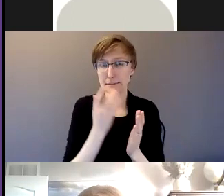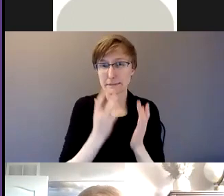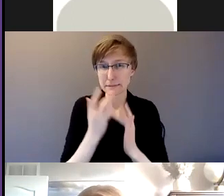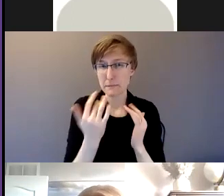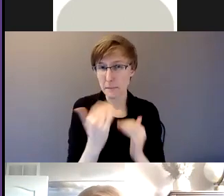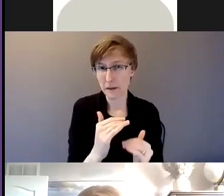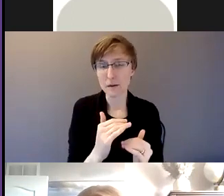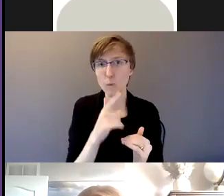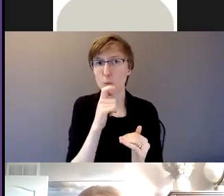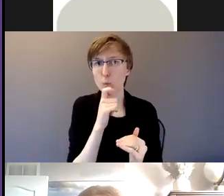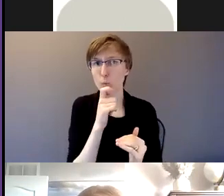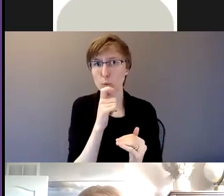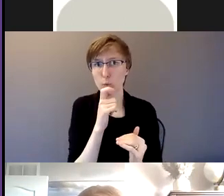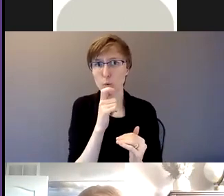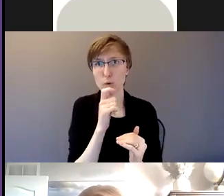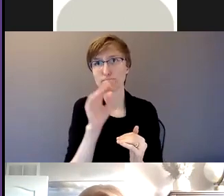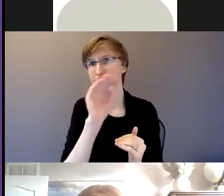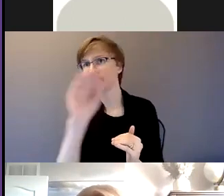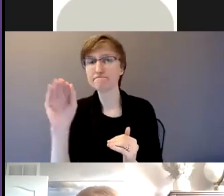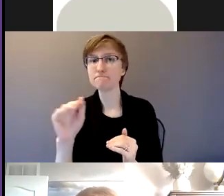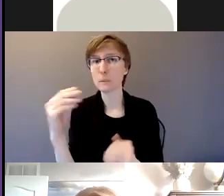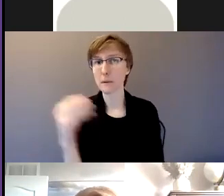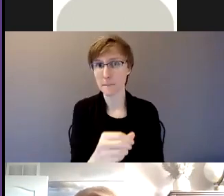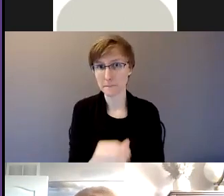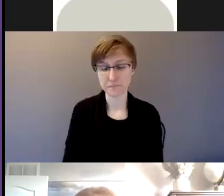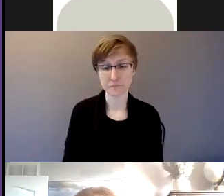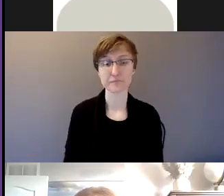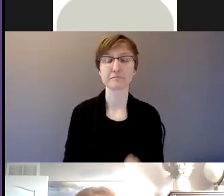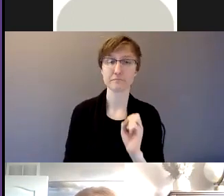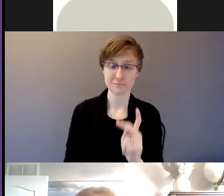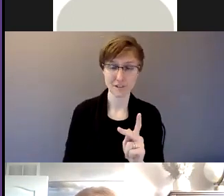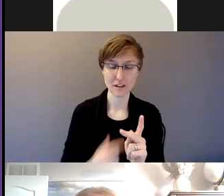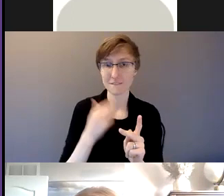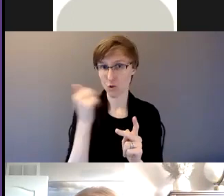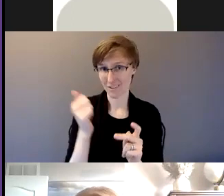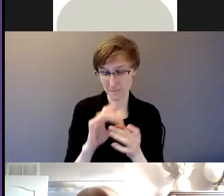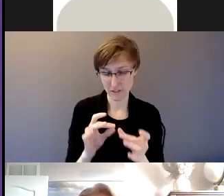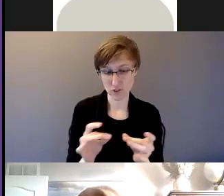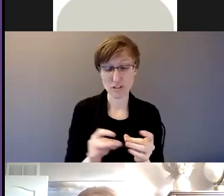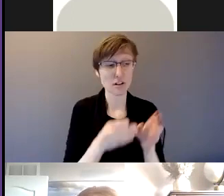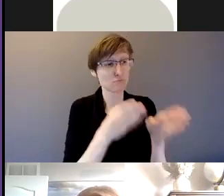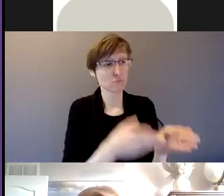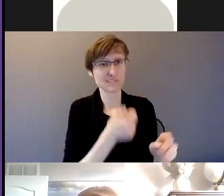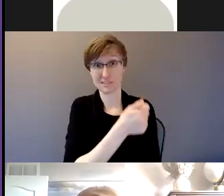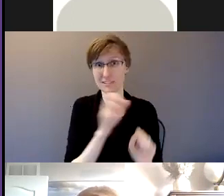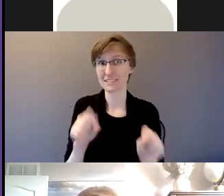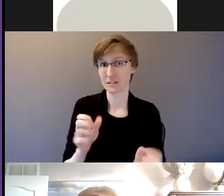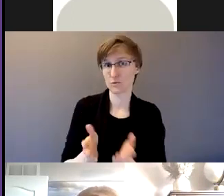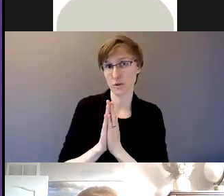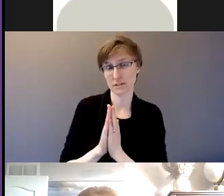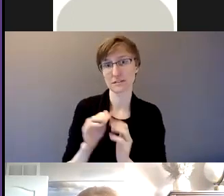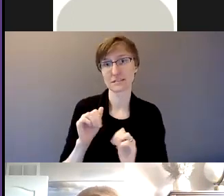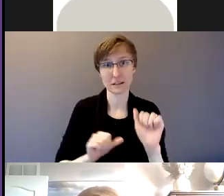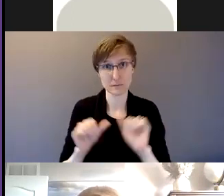Well, I mean, one of the things I forgot to mention is that the person can also request the assessment themselves. So if, you know, if you're concerned about